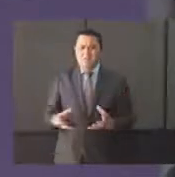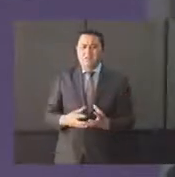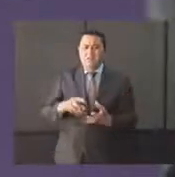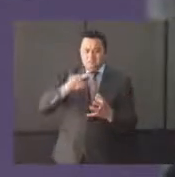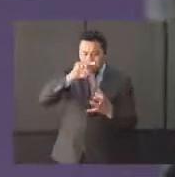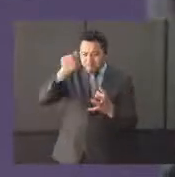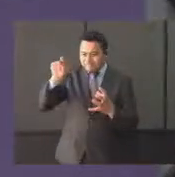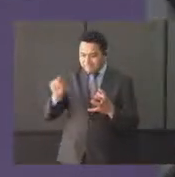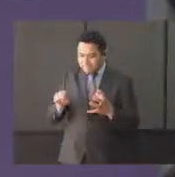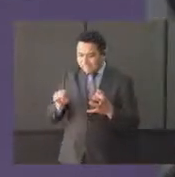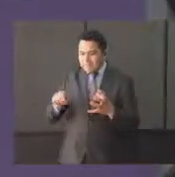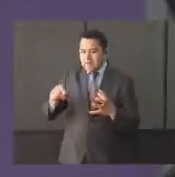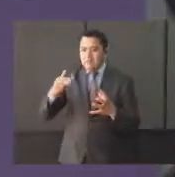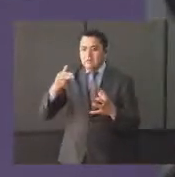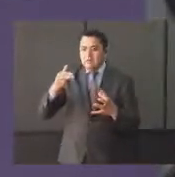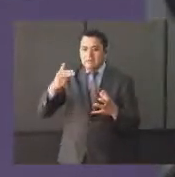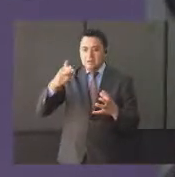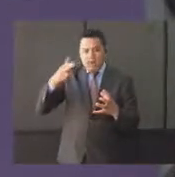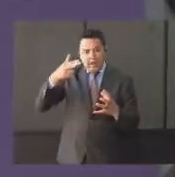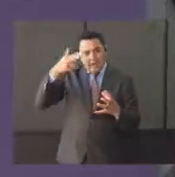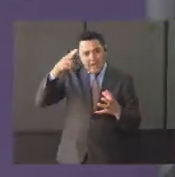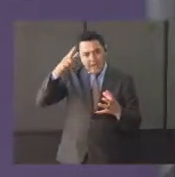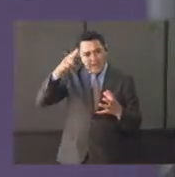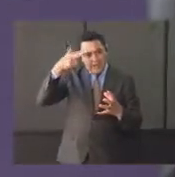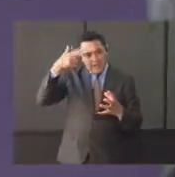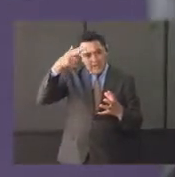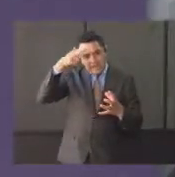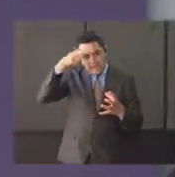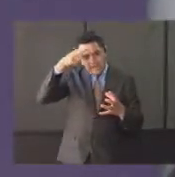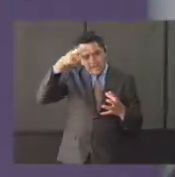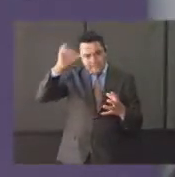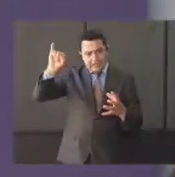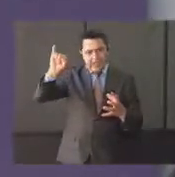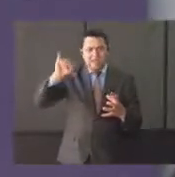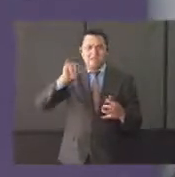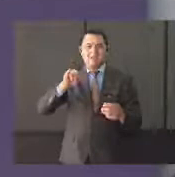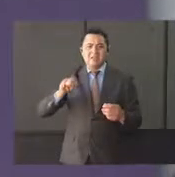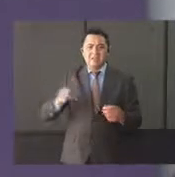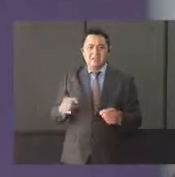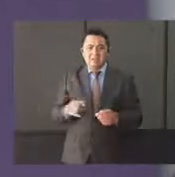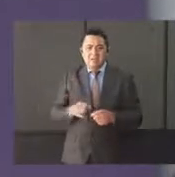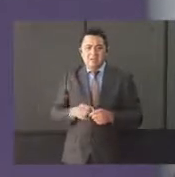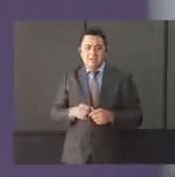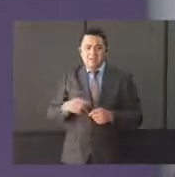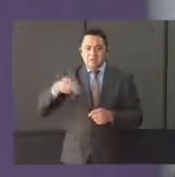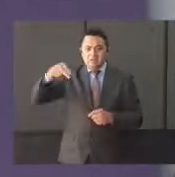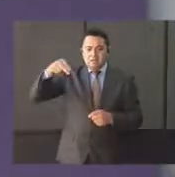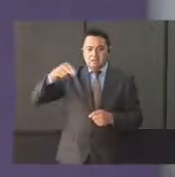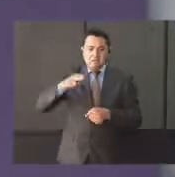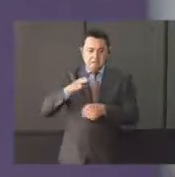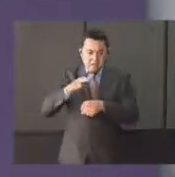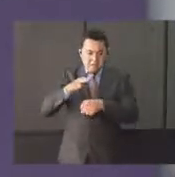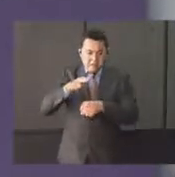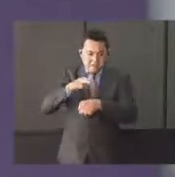mainly Haiti, Cuba, Ecuador, Nicaragua,